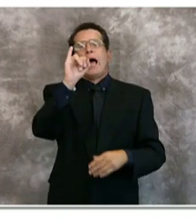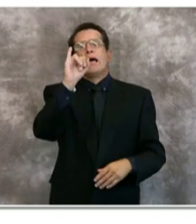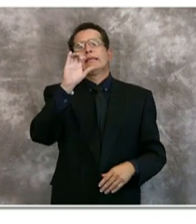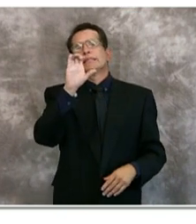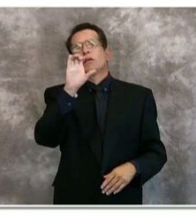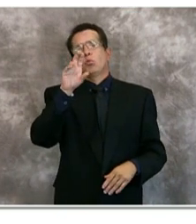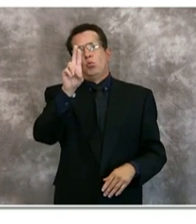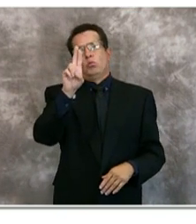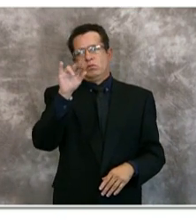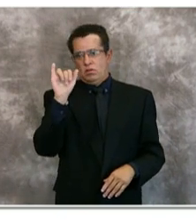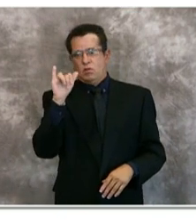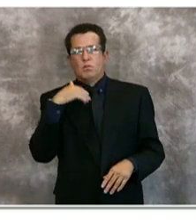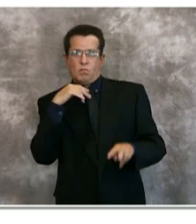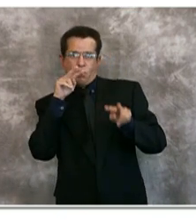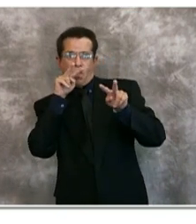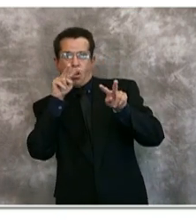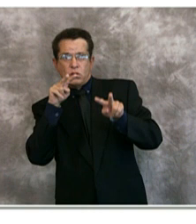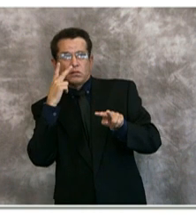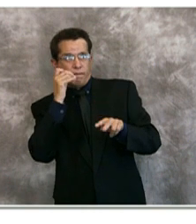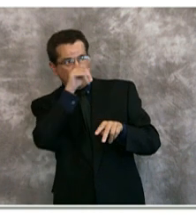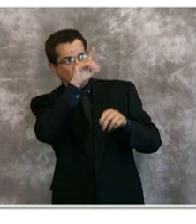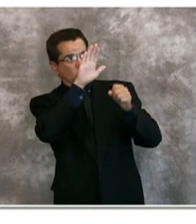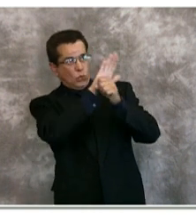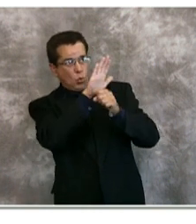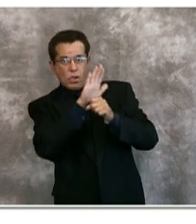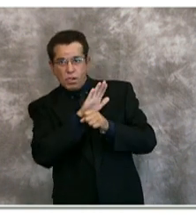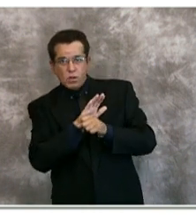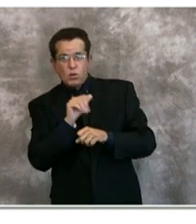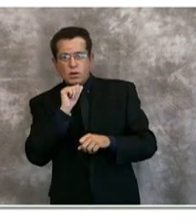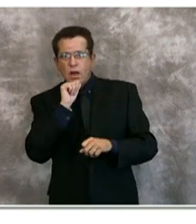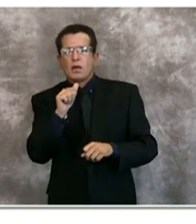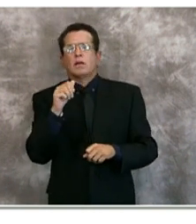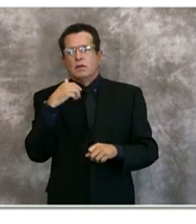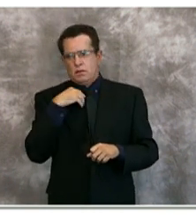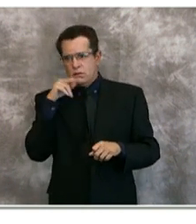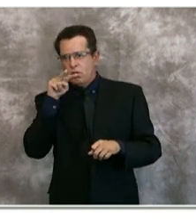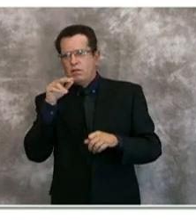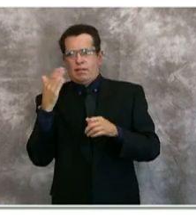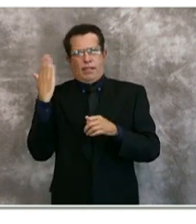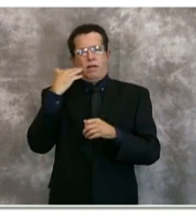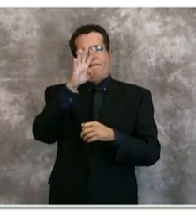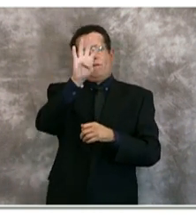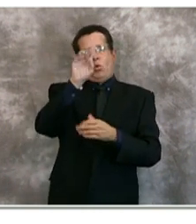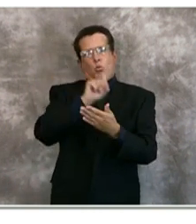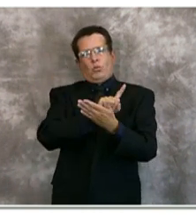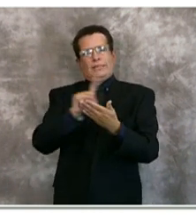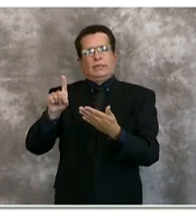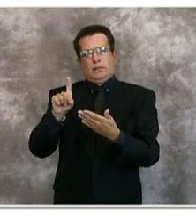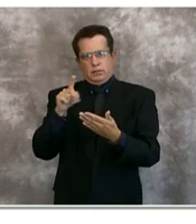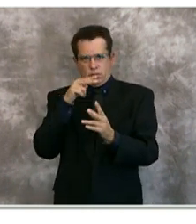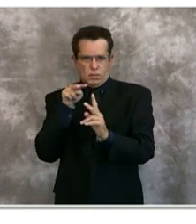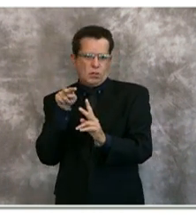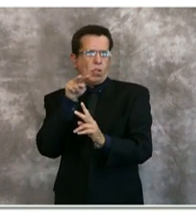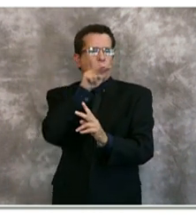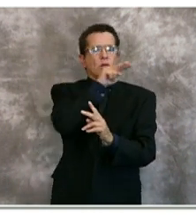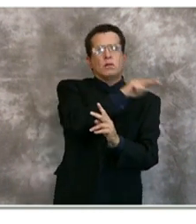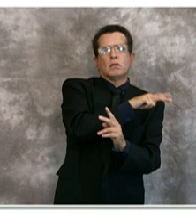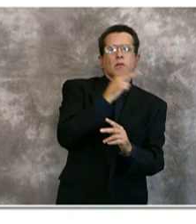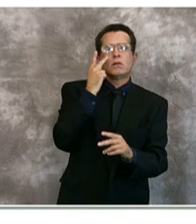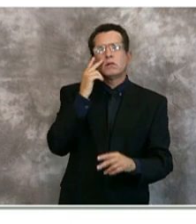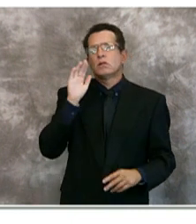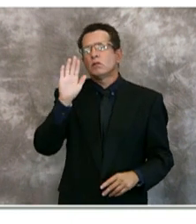and same thing in the 4 weeks on the left of the weekly reports. We